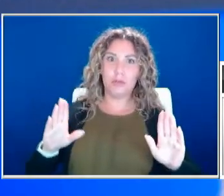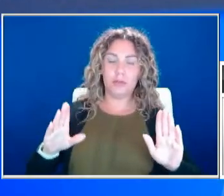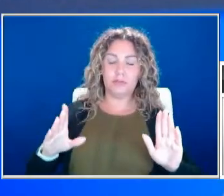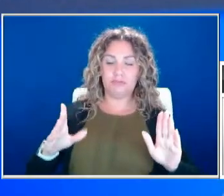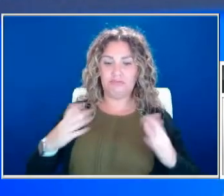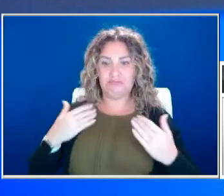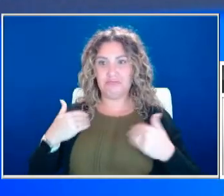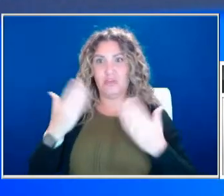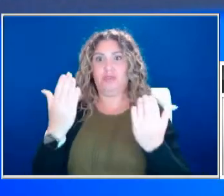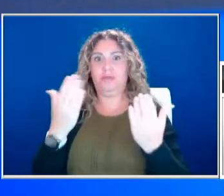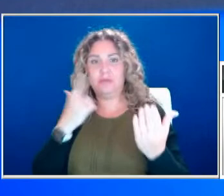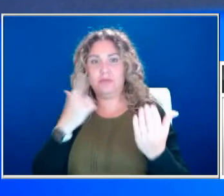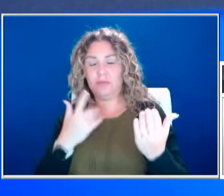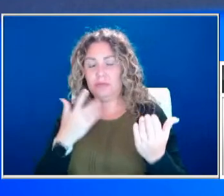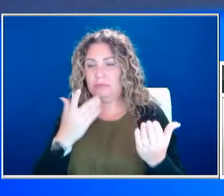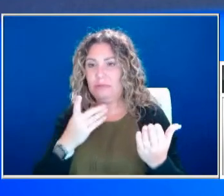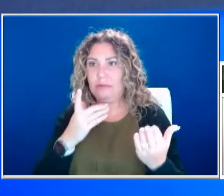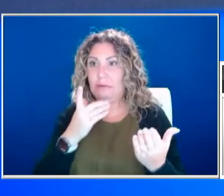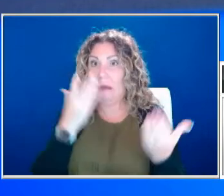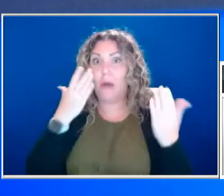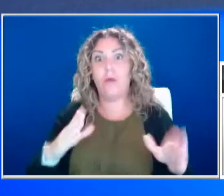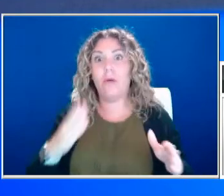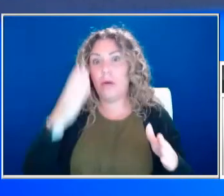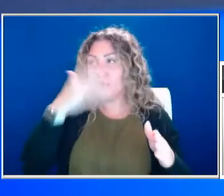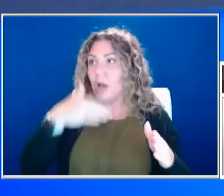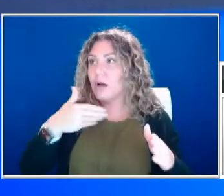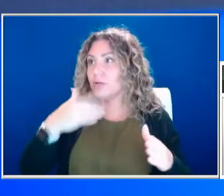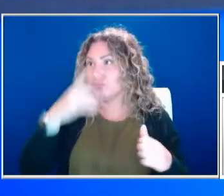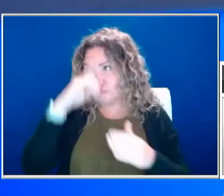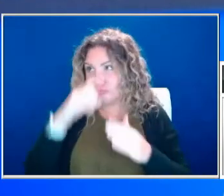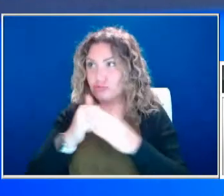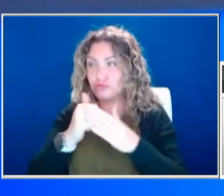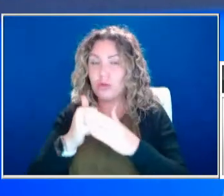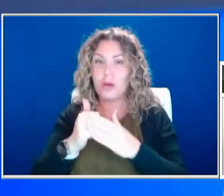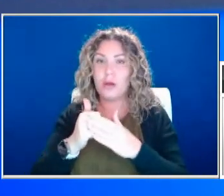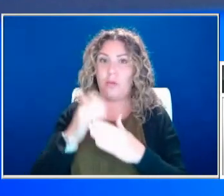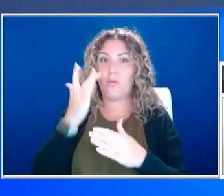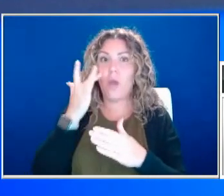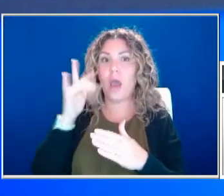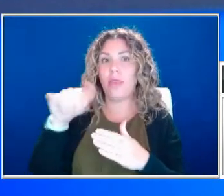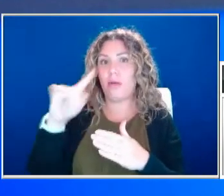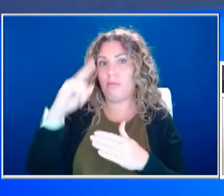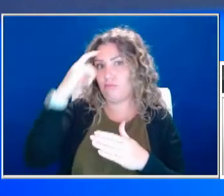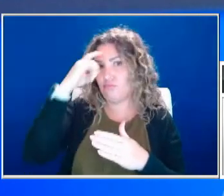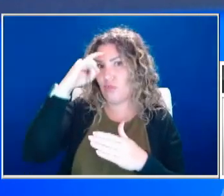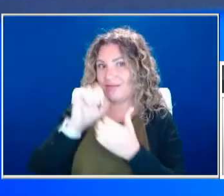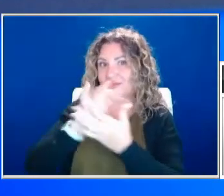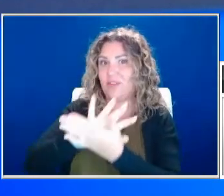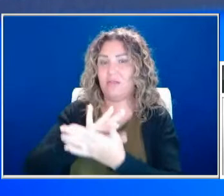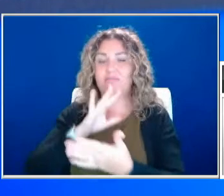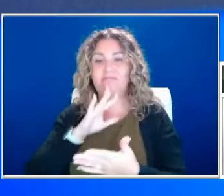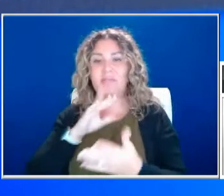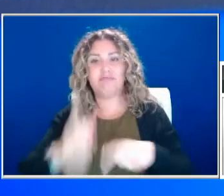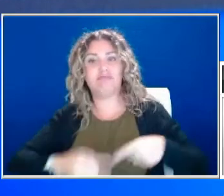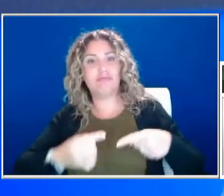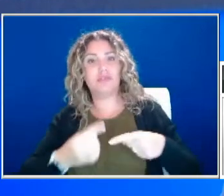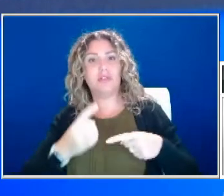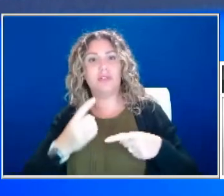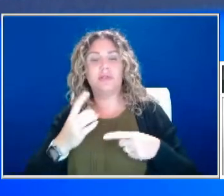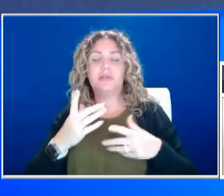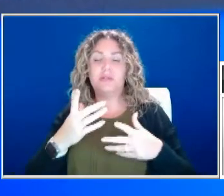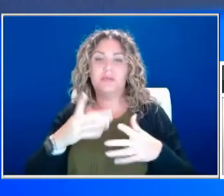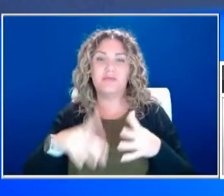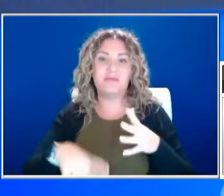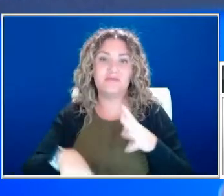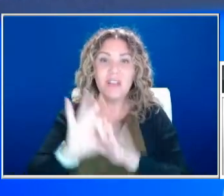part of the brain is being affected, those patients can have a harder time getting to somebody, getting care faster, things